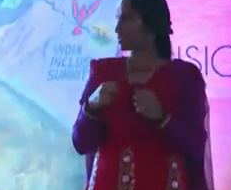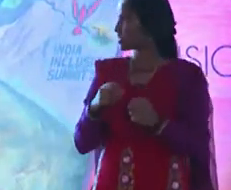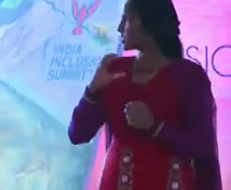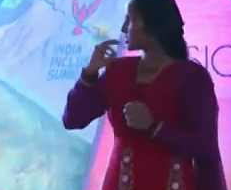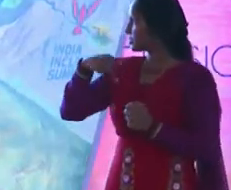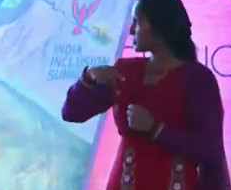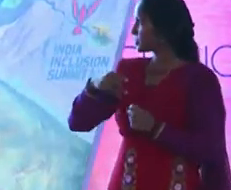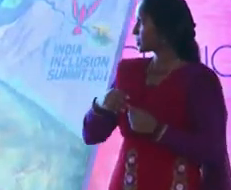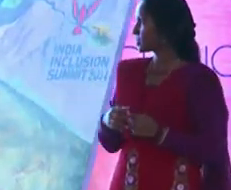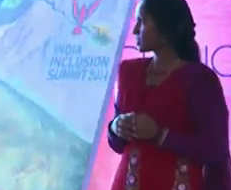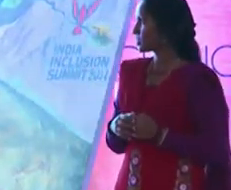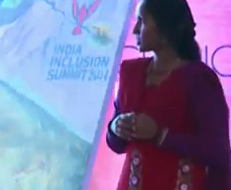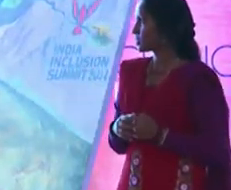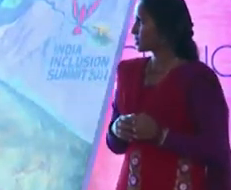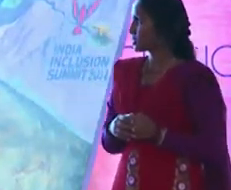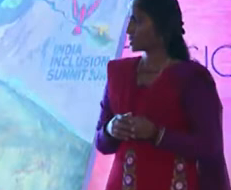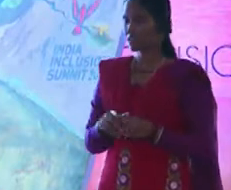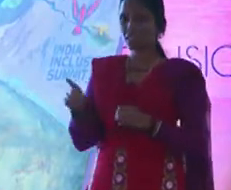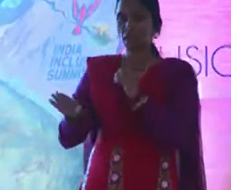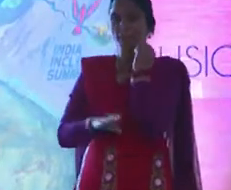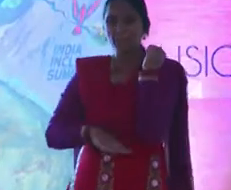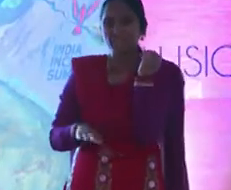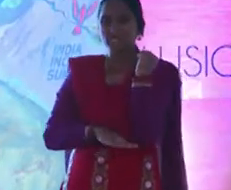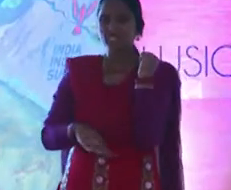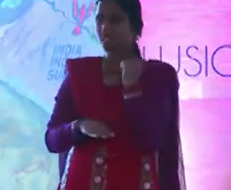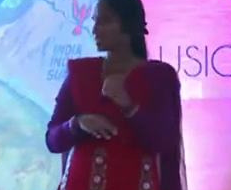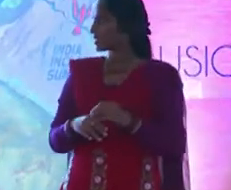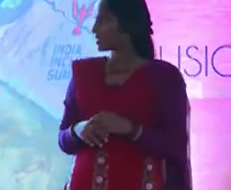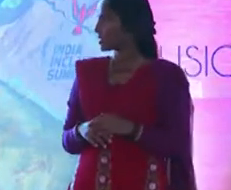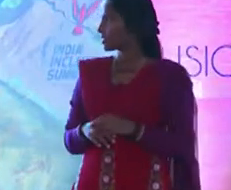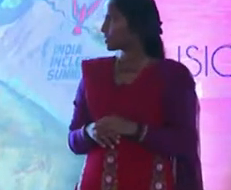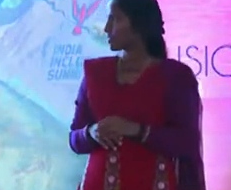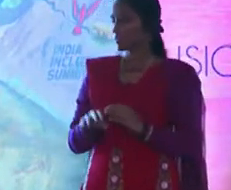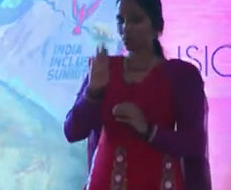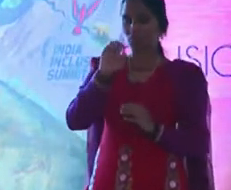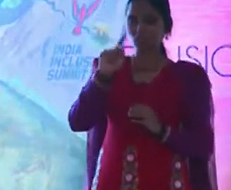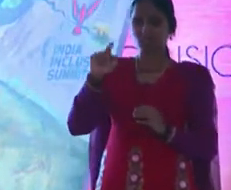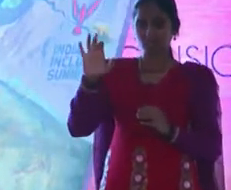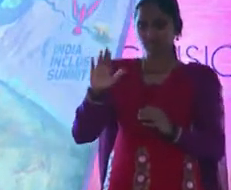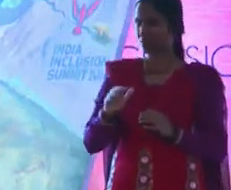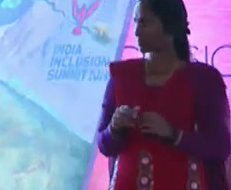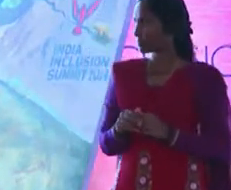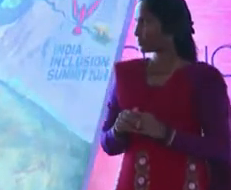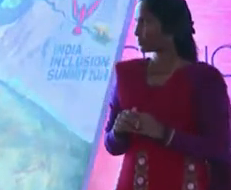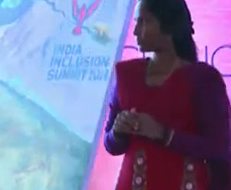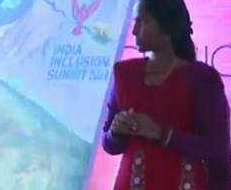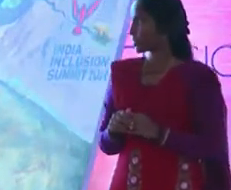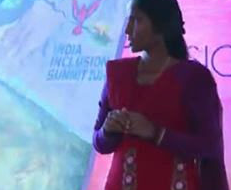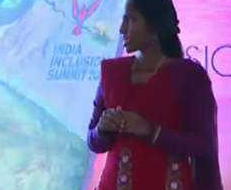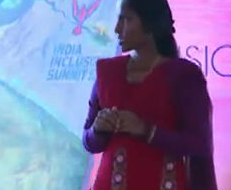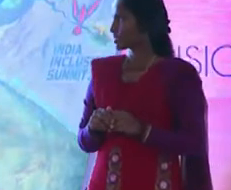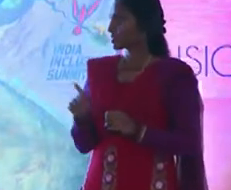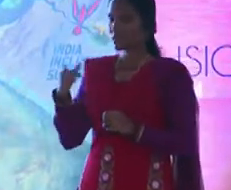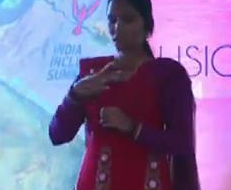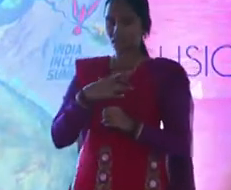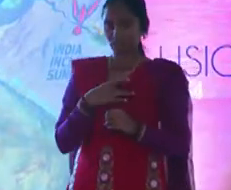cured persons. Now, this is the very base of the pyramid. This is the very bottom of the pyramid. This is another area where we would like